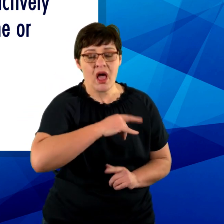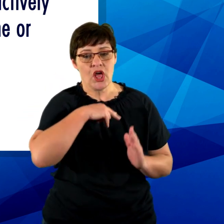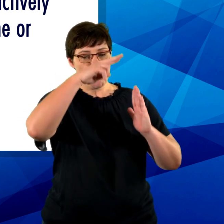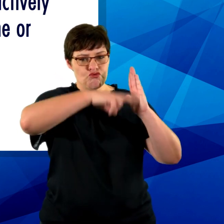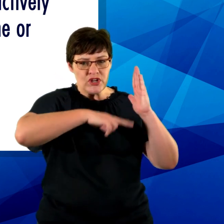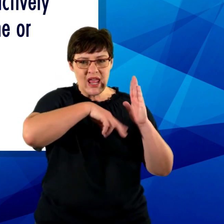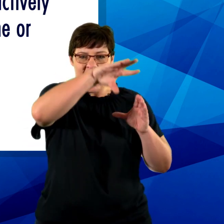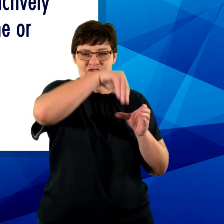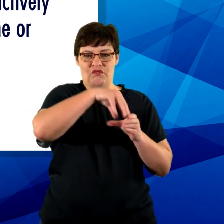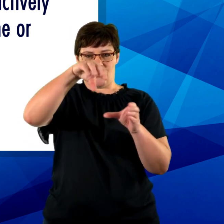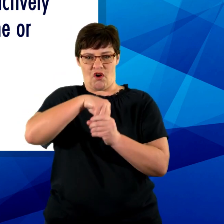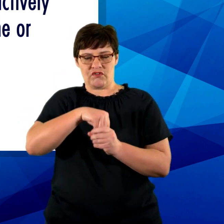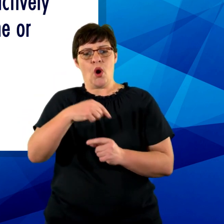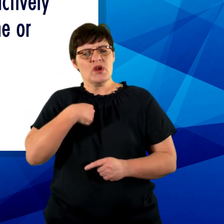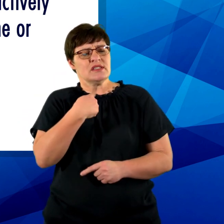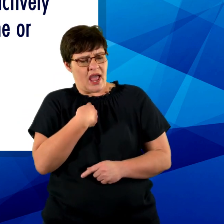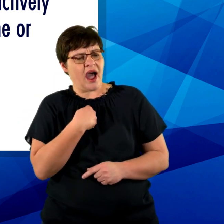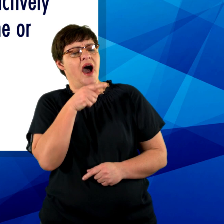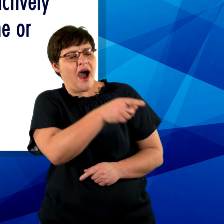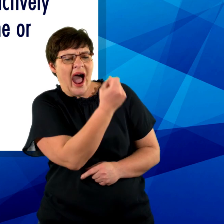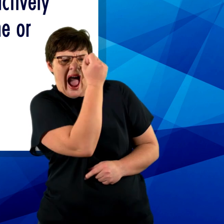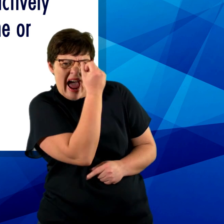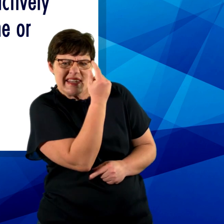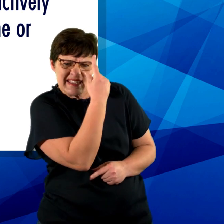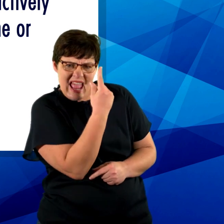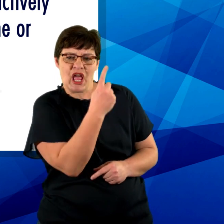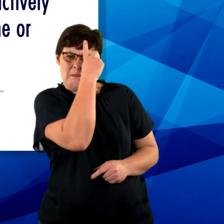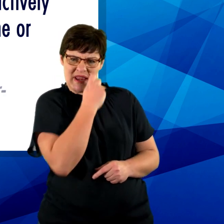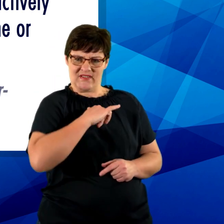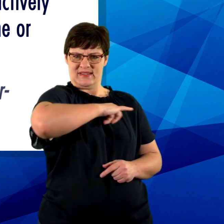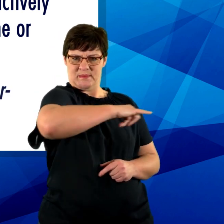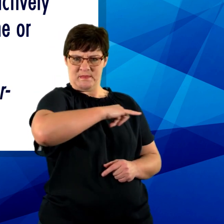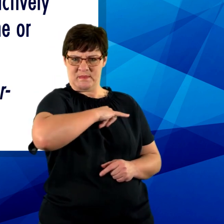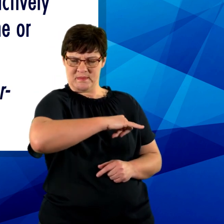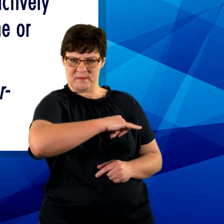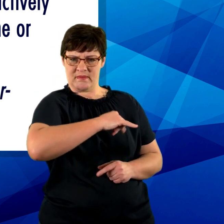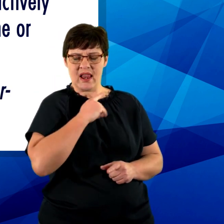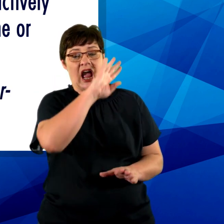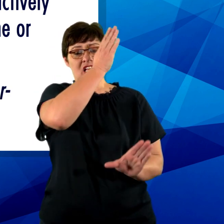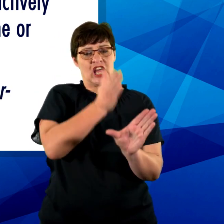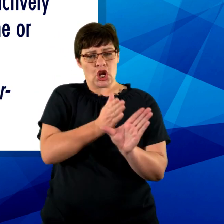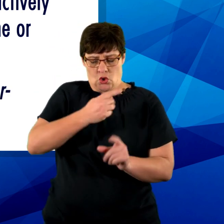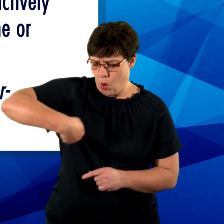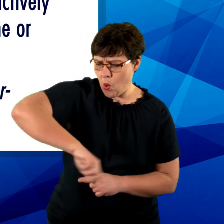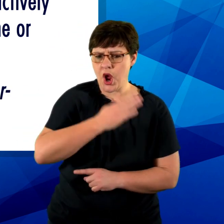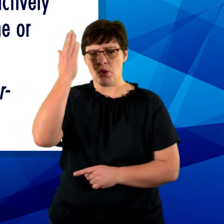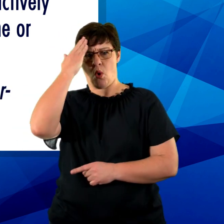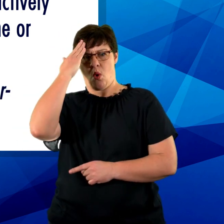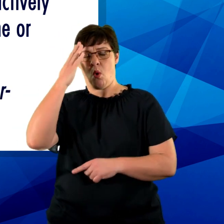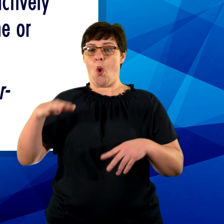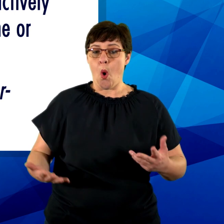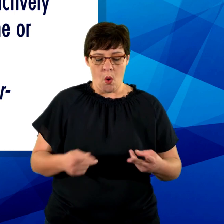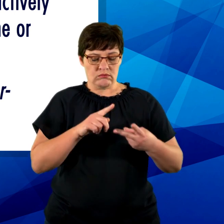reader by presupposing that he or she holds a certain belief. As psychologists, we know, and